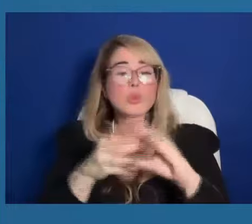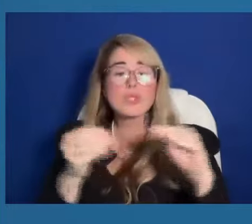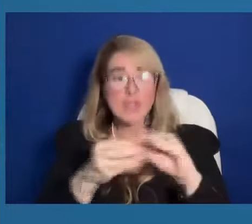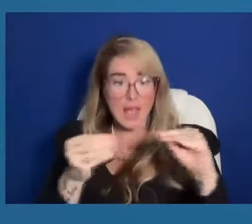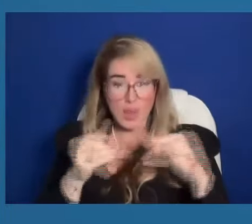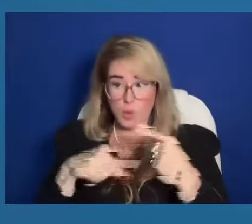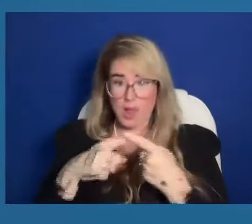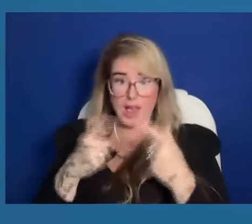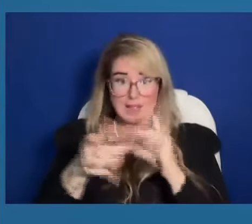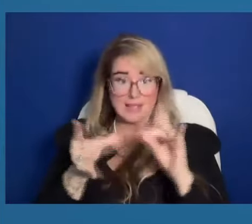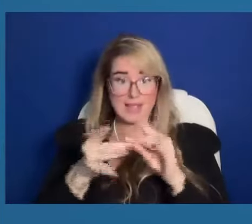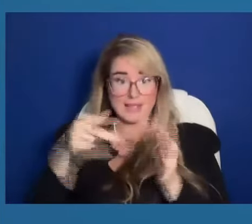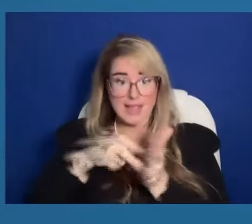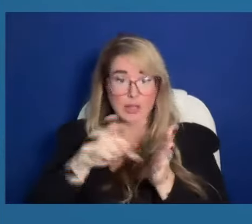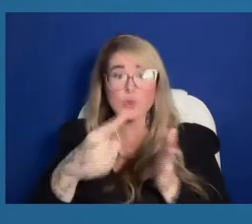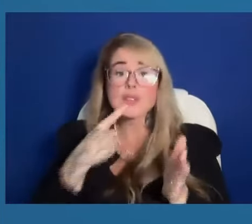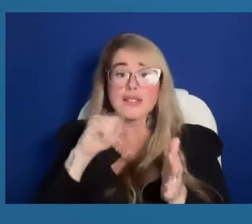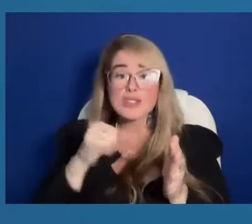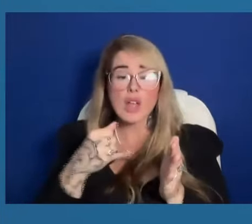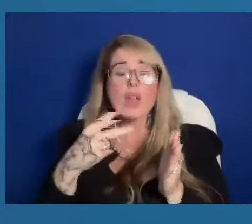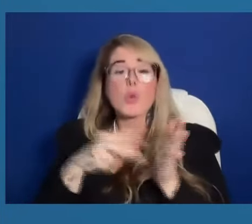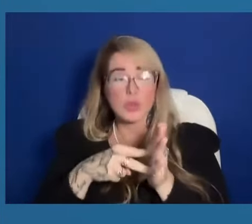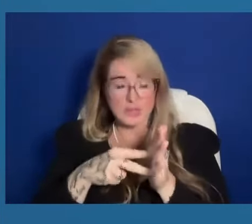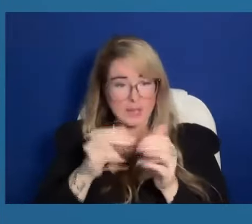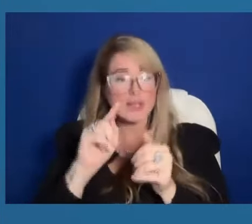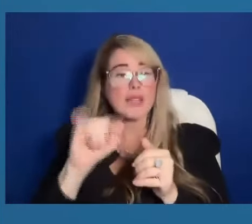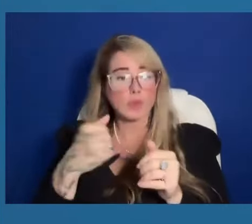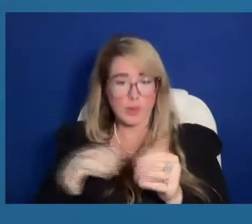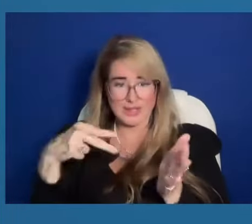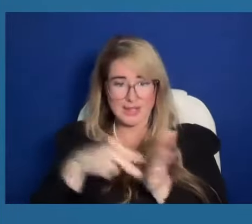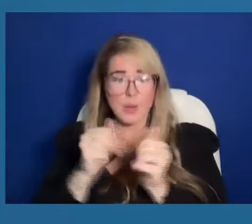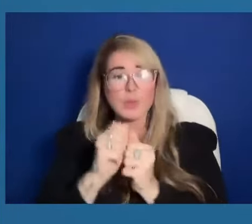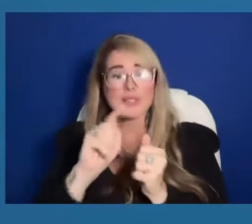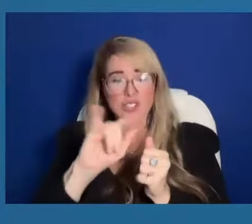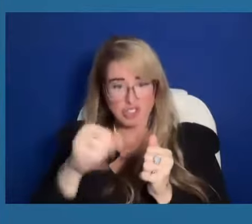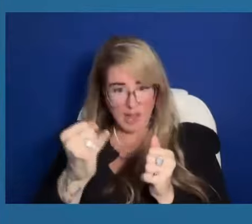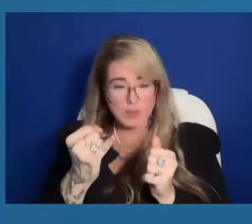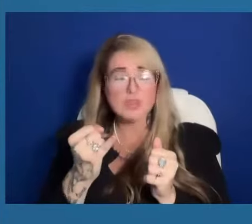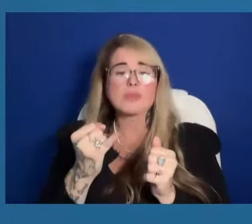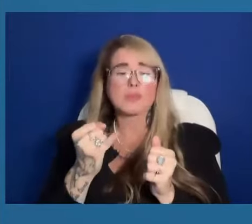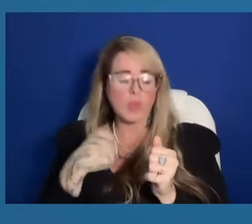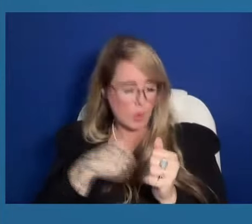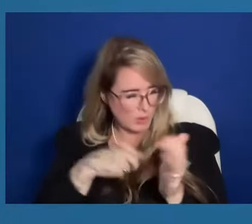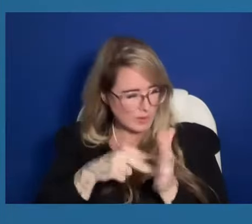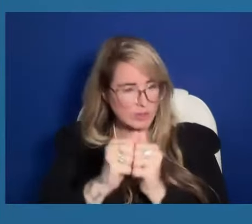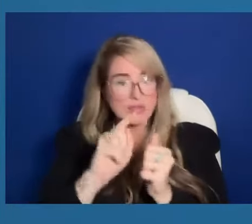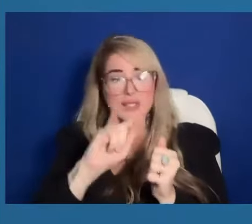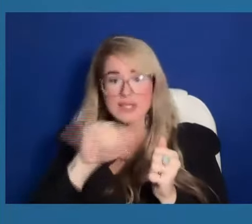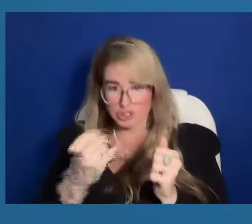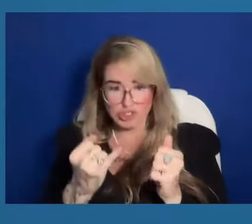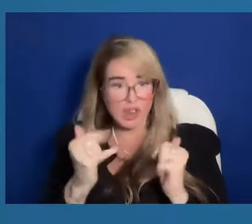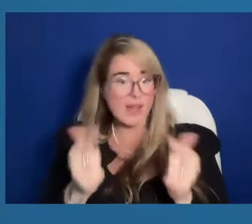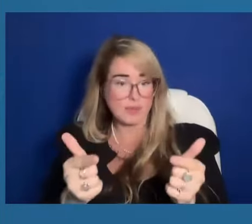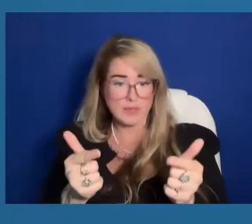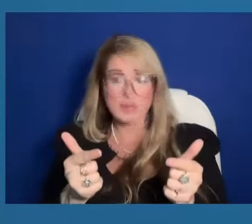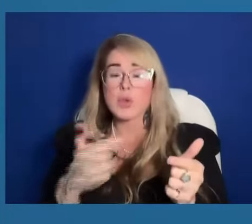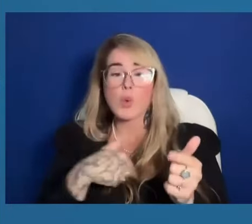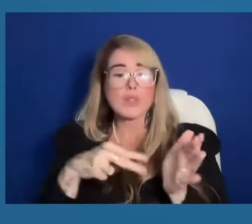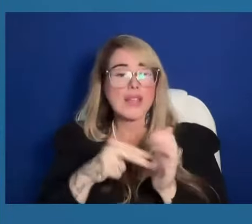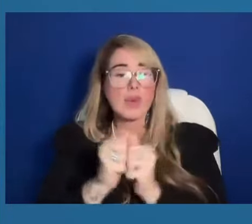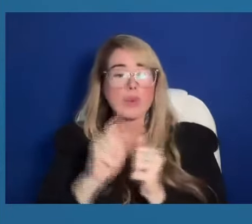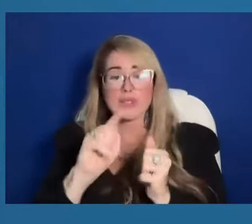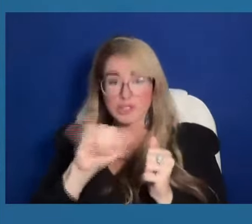say stand, you say Tish James. We stand. Tish James. We stand. Tish James. We stand with. Tish James. We stand